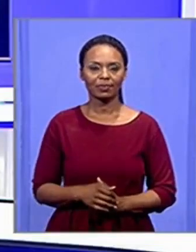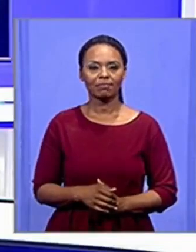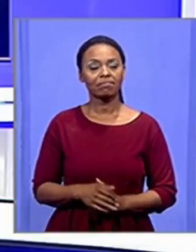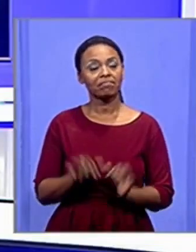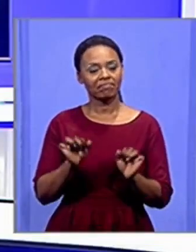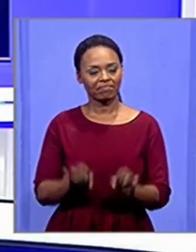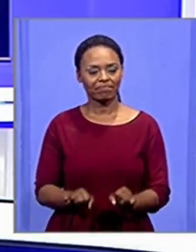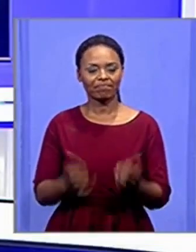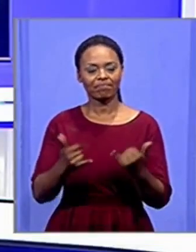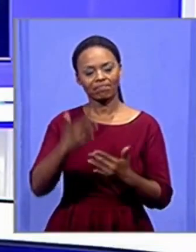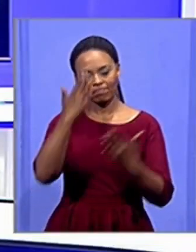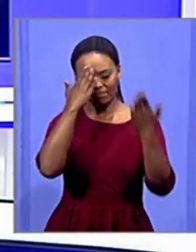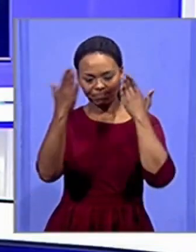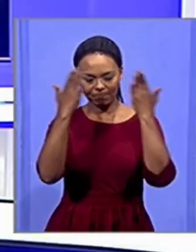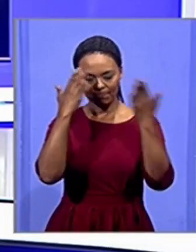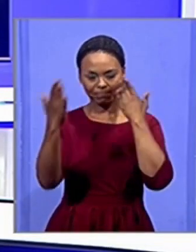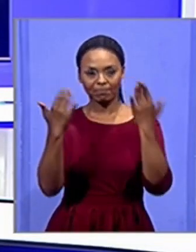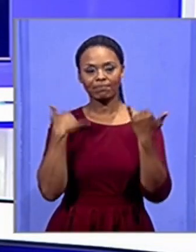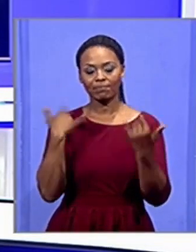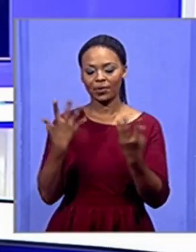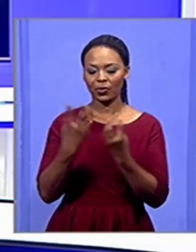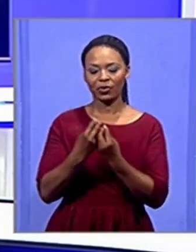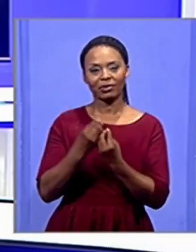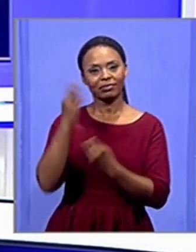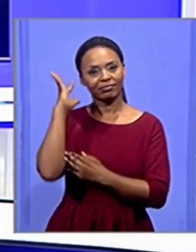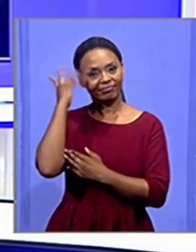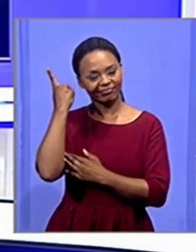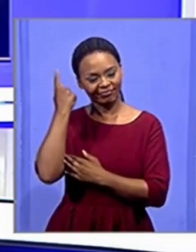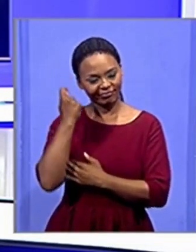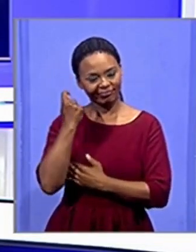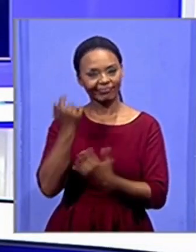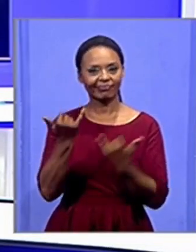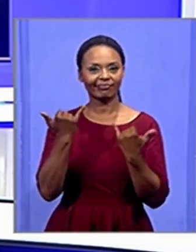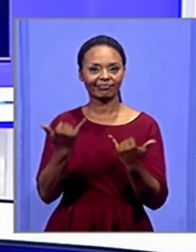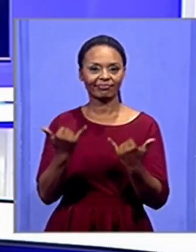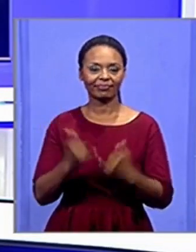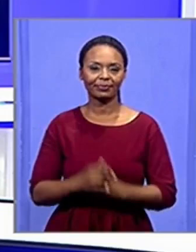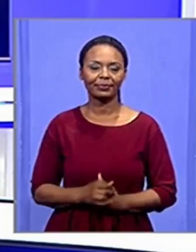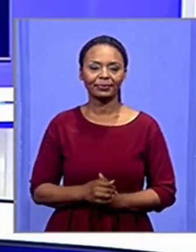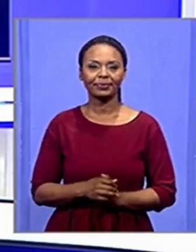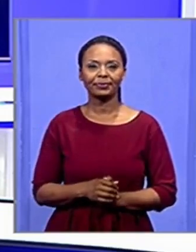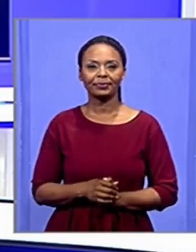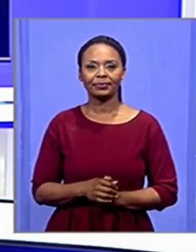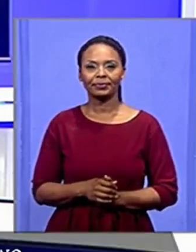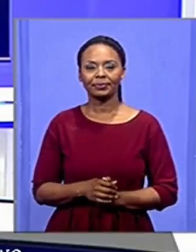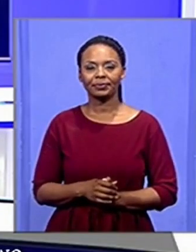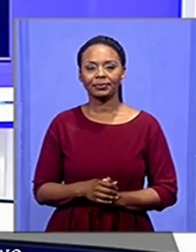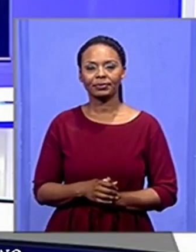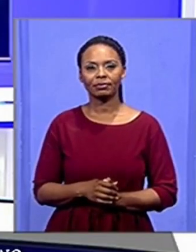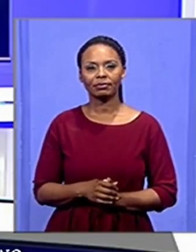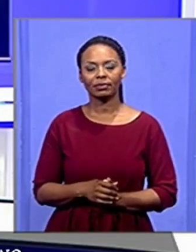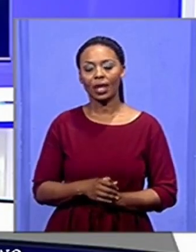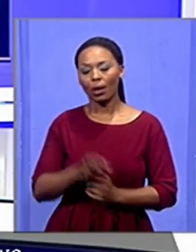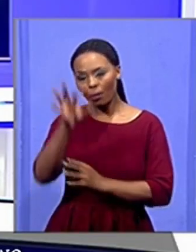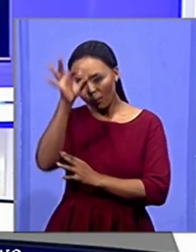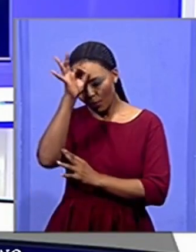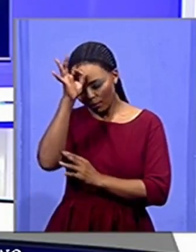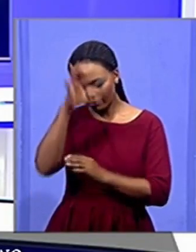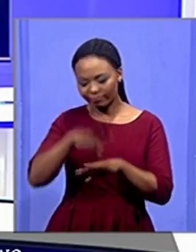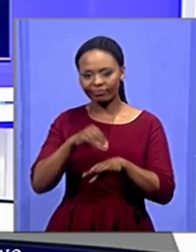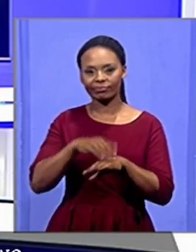Batho besho thobela ke swere tsela le mošomi mmogo Triforce Ntswelengwe. Lepodisa la